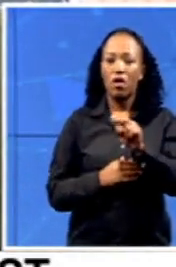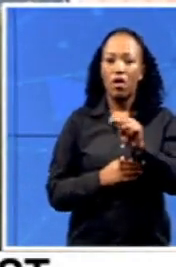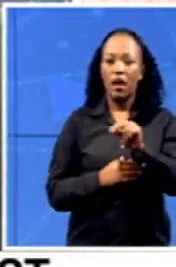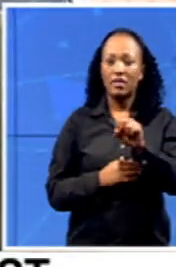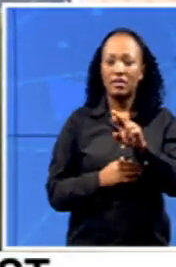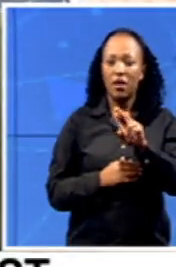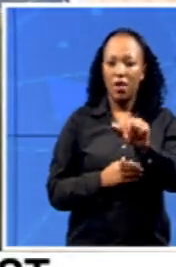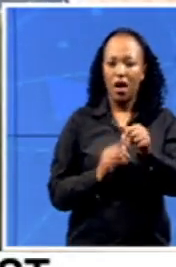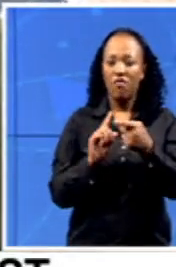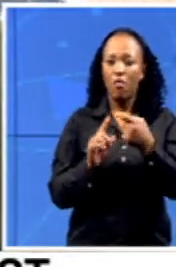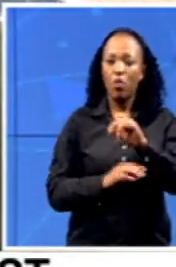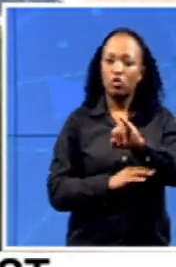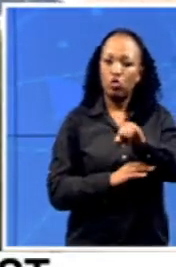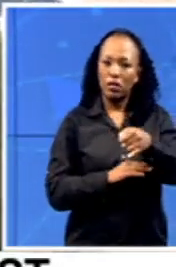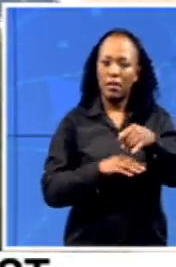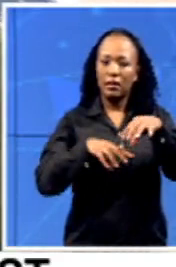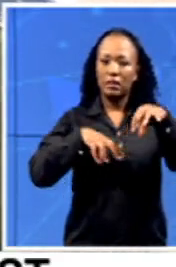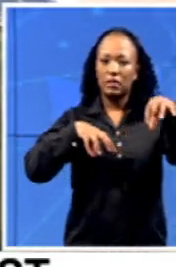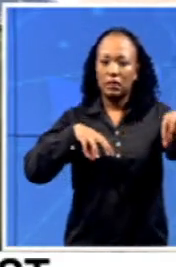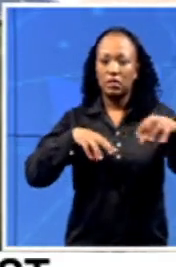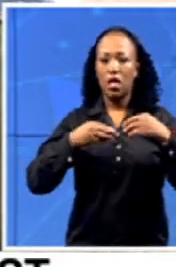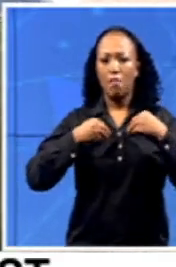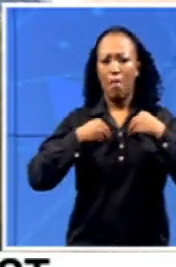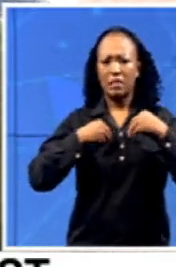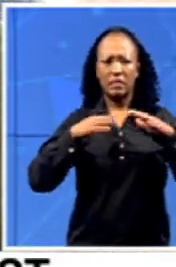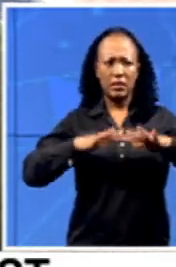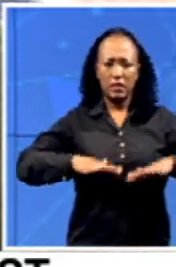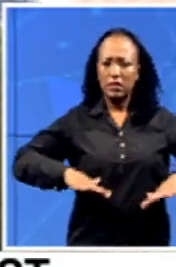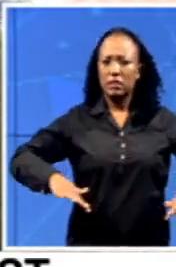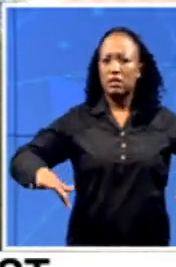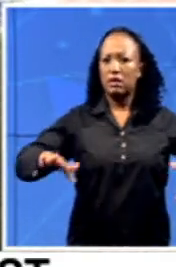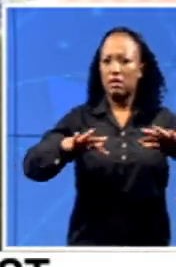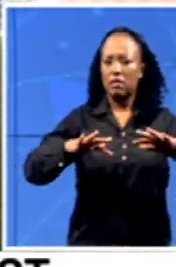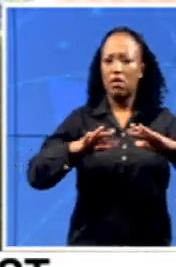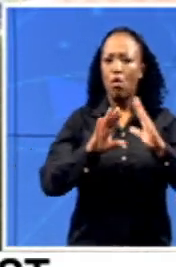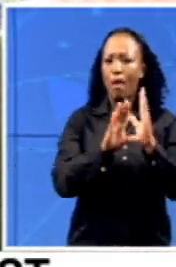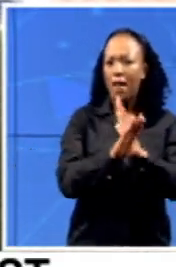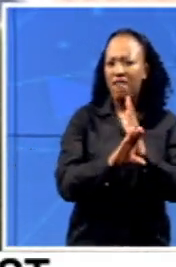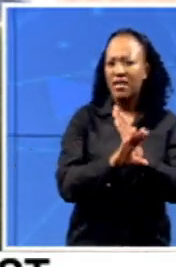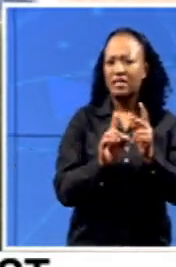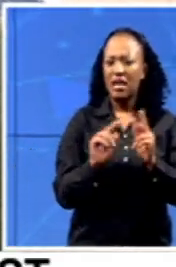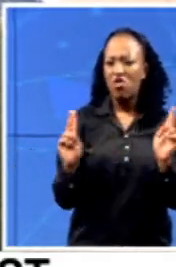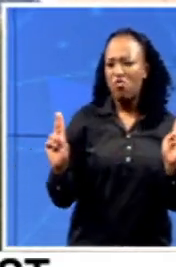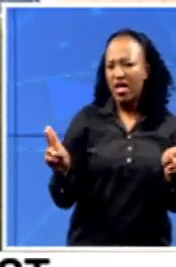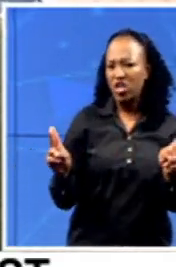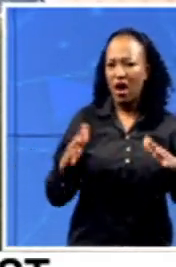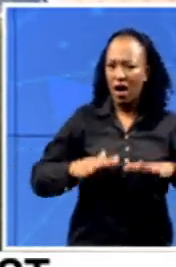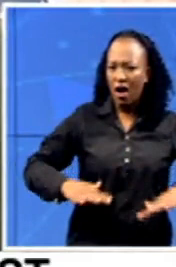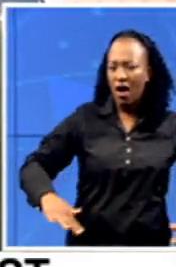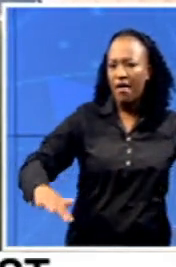just outside Johannesburg. Our property offers beautiful scenery. It's a private nature reserve, and we specialize in